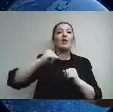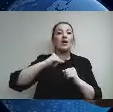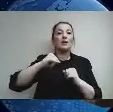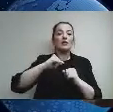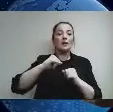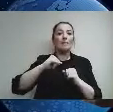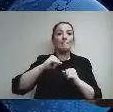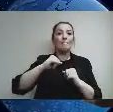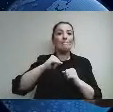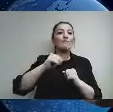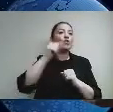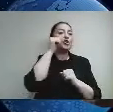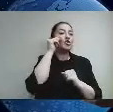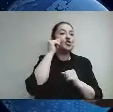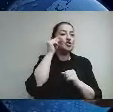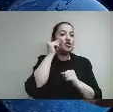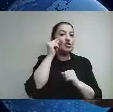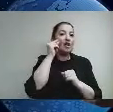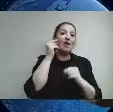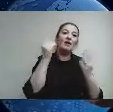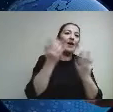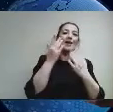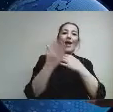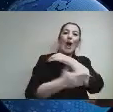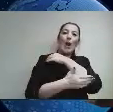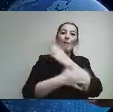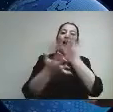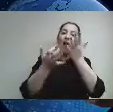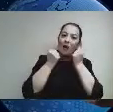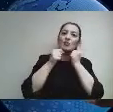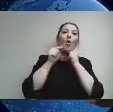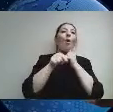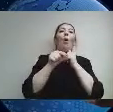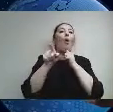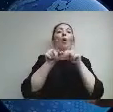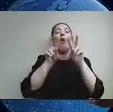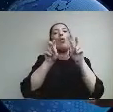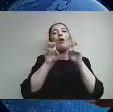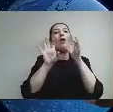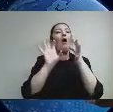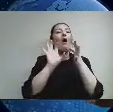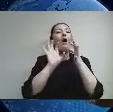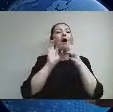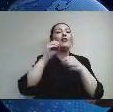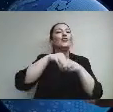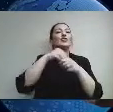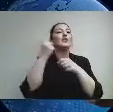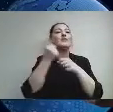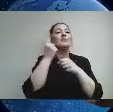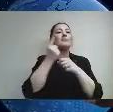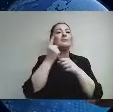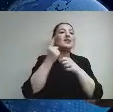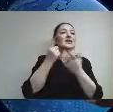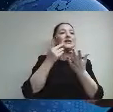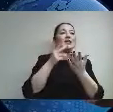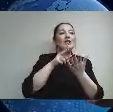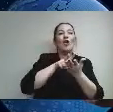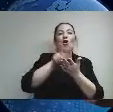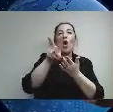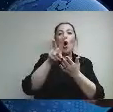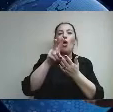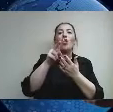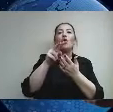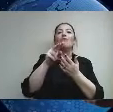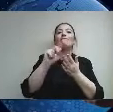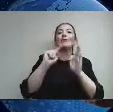we received different mentorships, and they guided us in different ways. So when we started the process, we started as